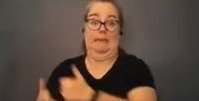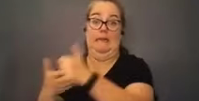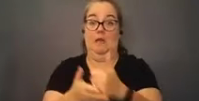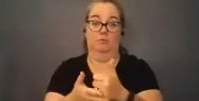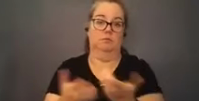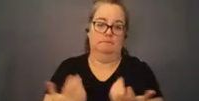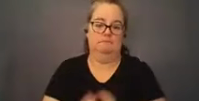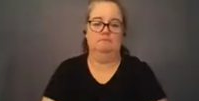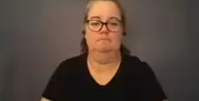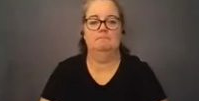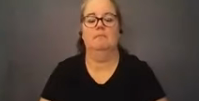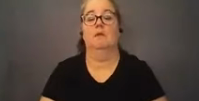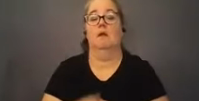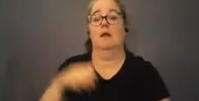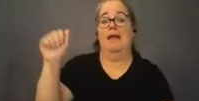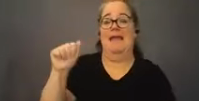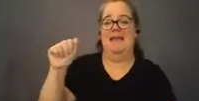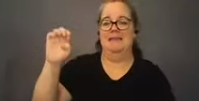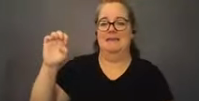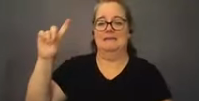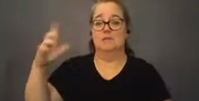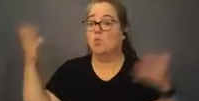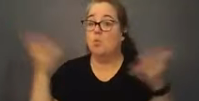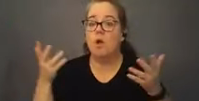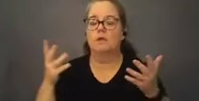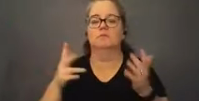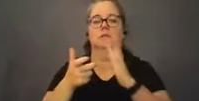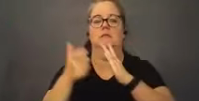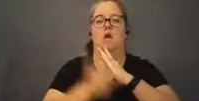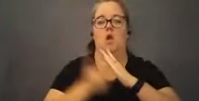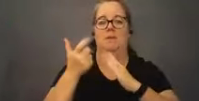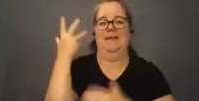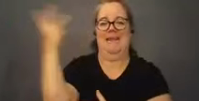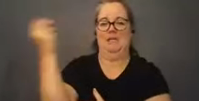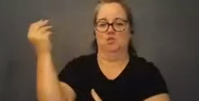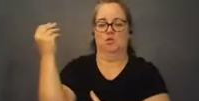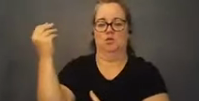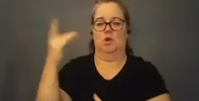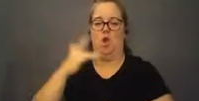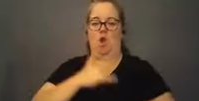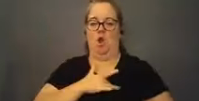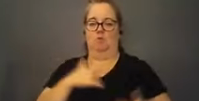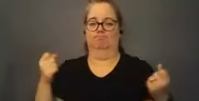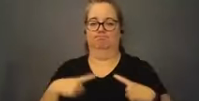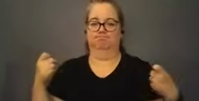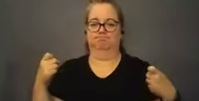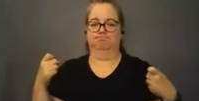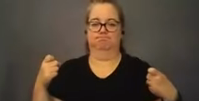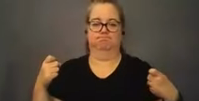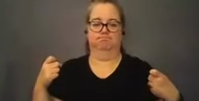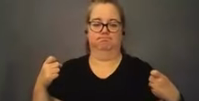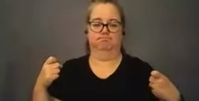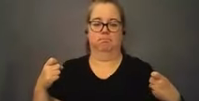So it does stand for Automated External Defibrillator. And